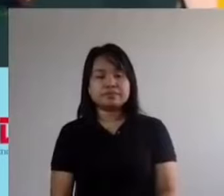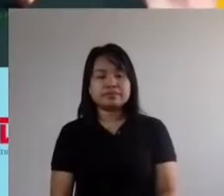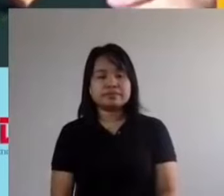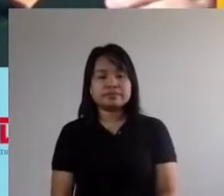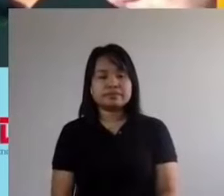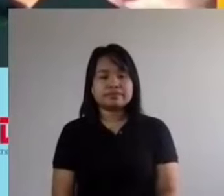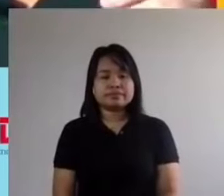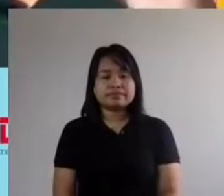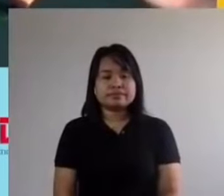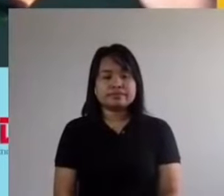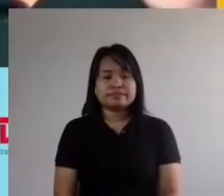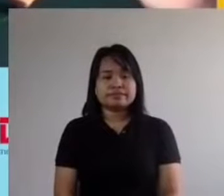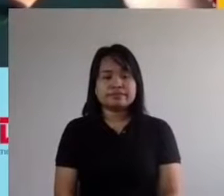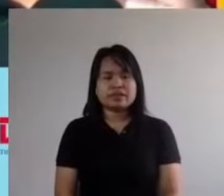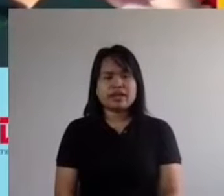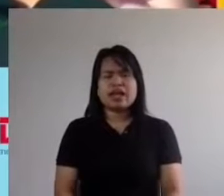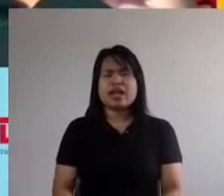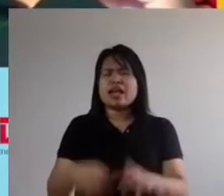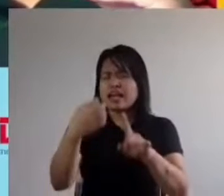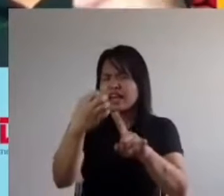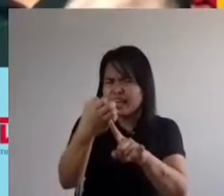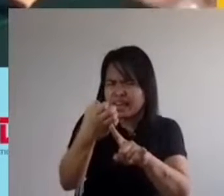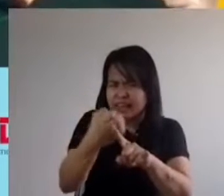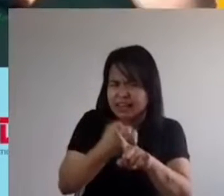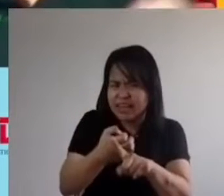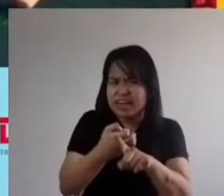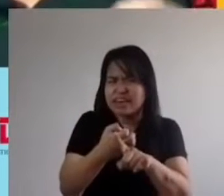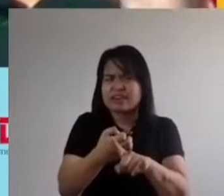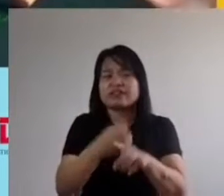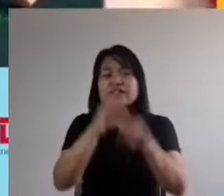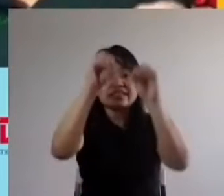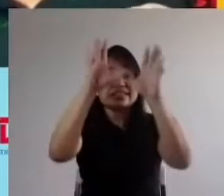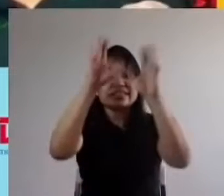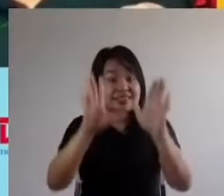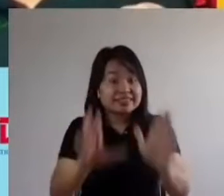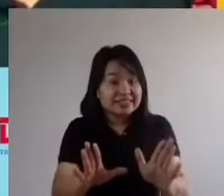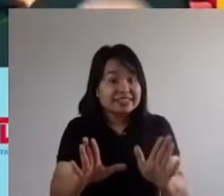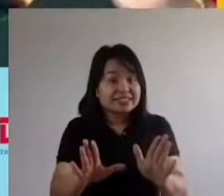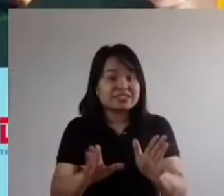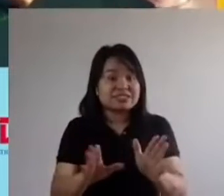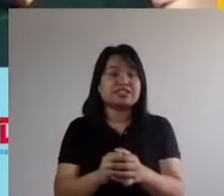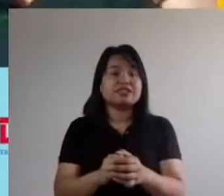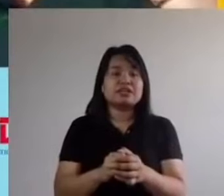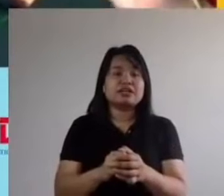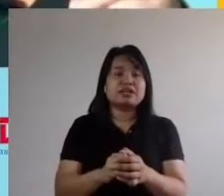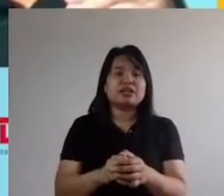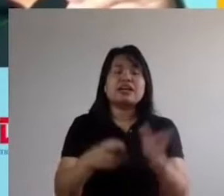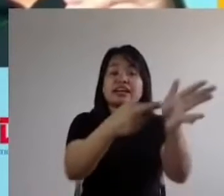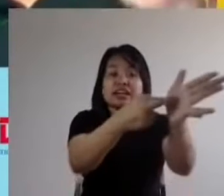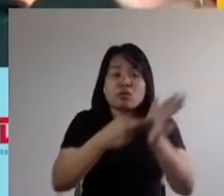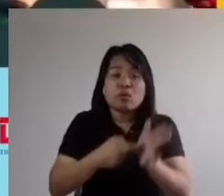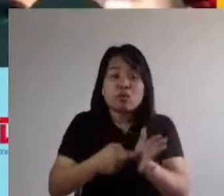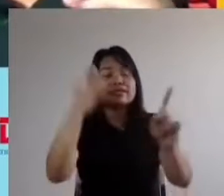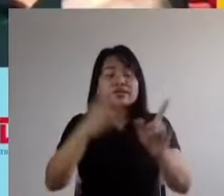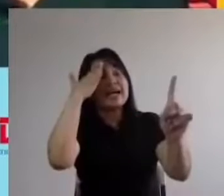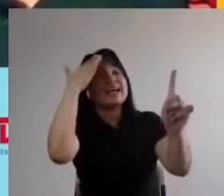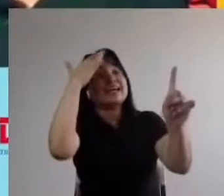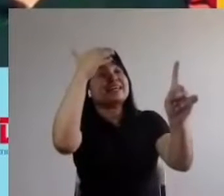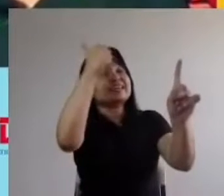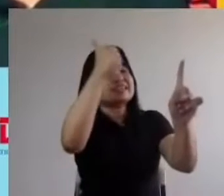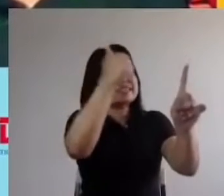each position, each teacher position requires the achievement of a specific